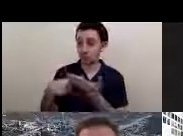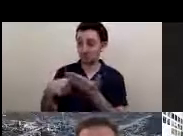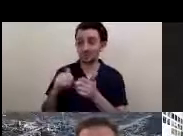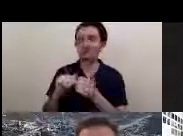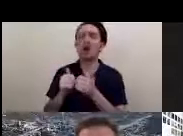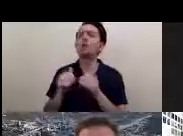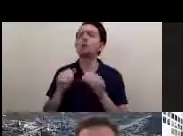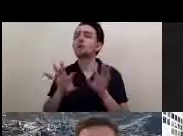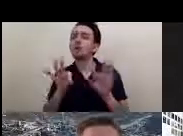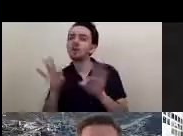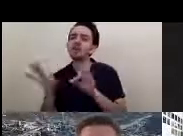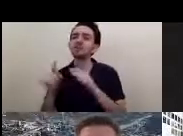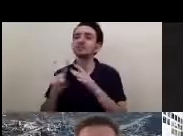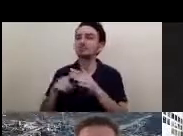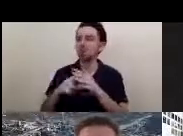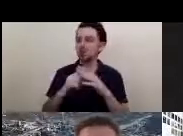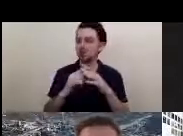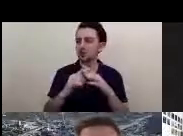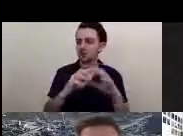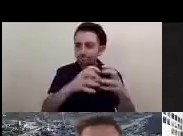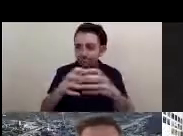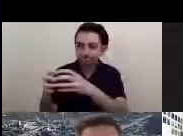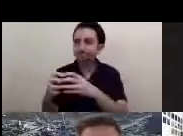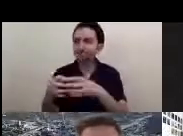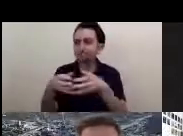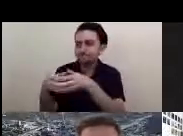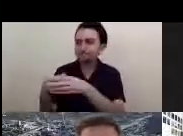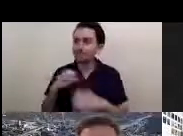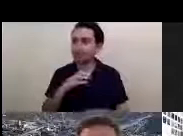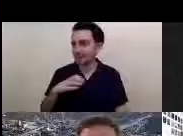committees. So unless anybody has questions.